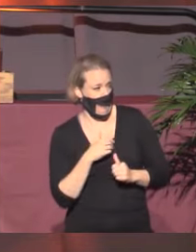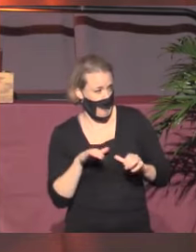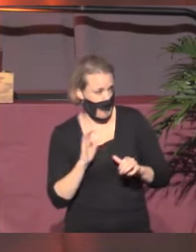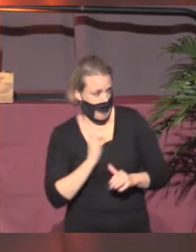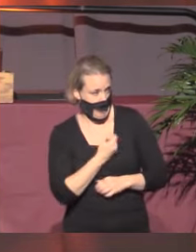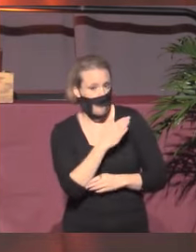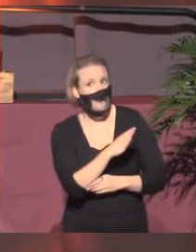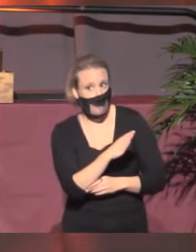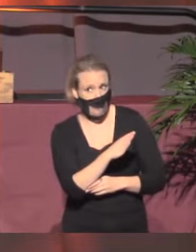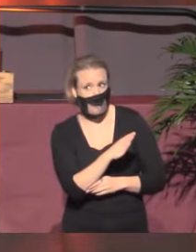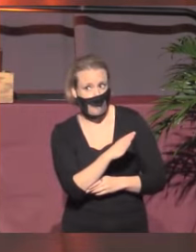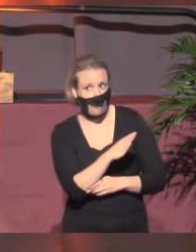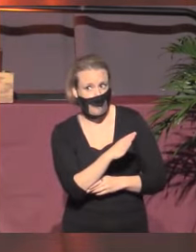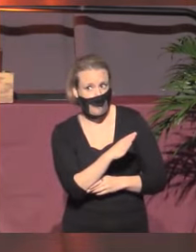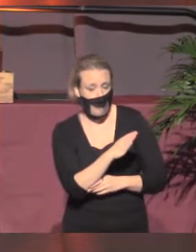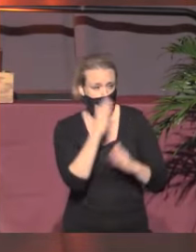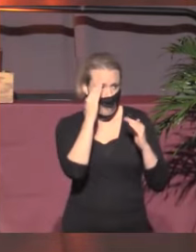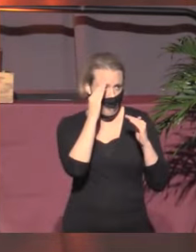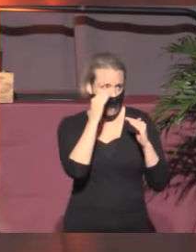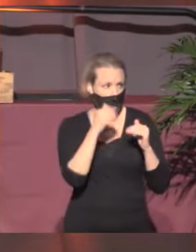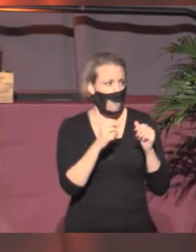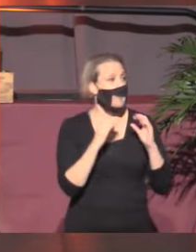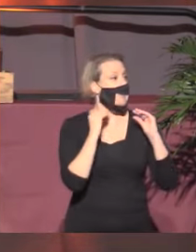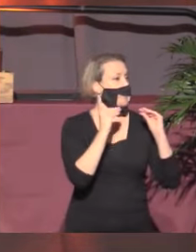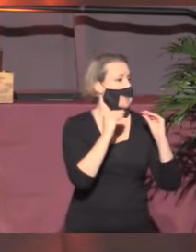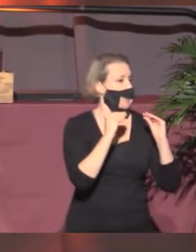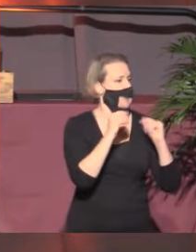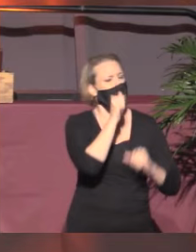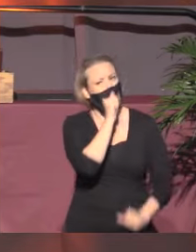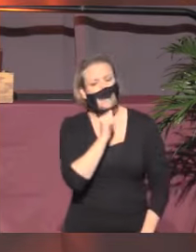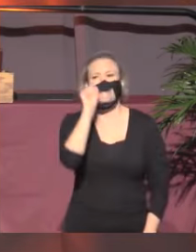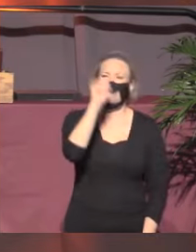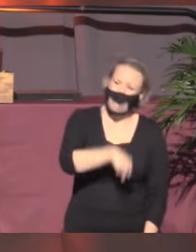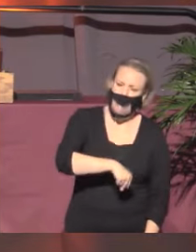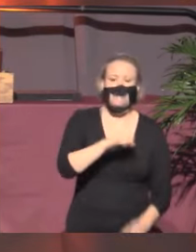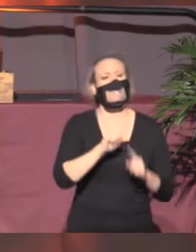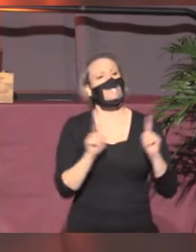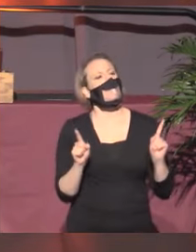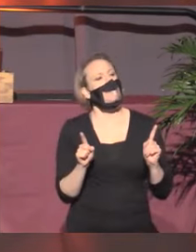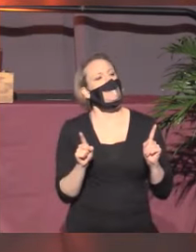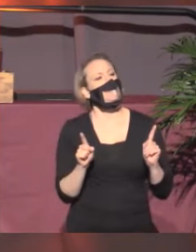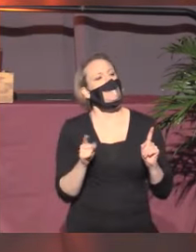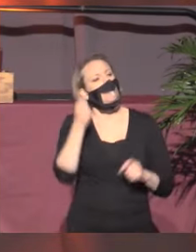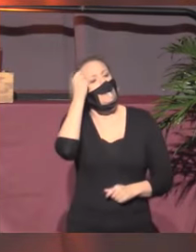tolerant. But as you know, tolerance is a hallmark of an education.